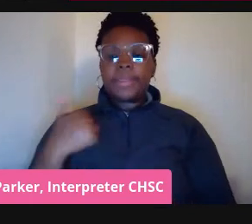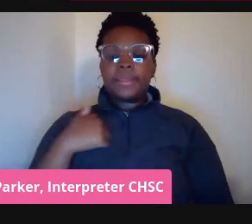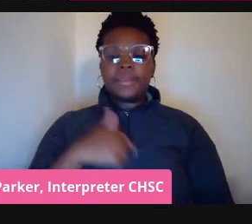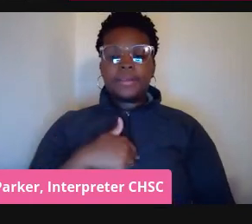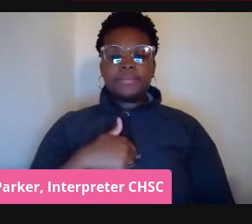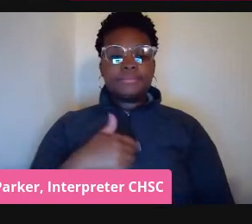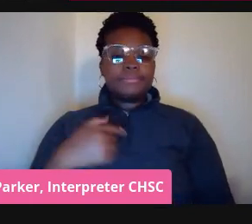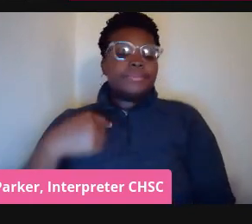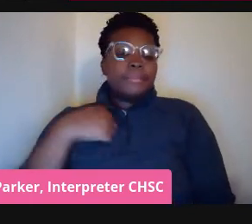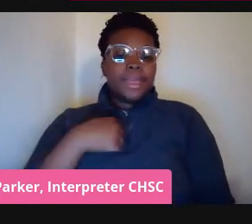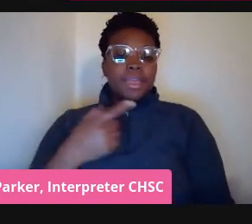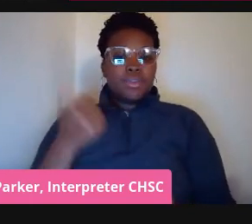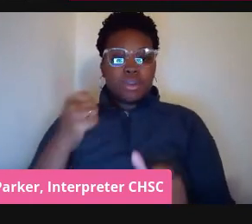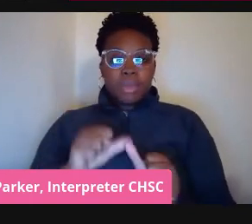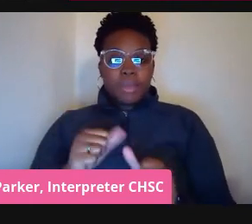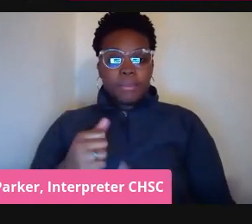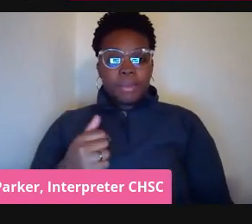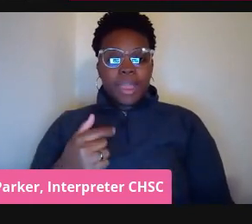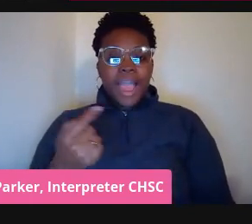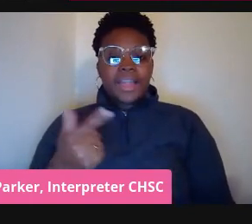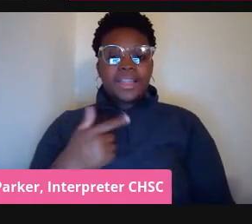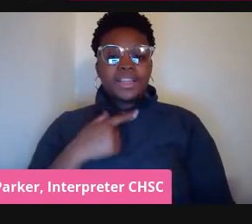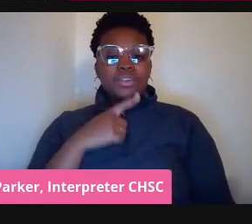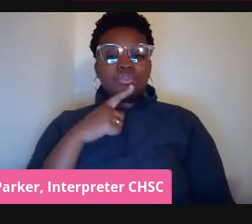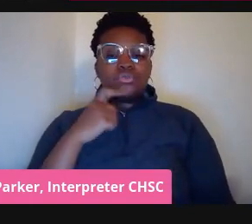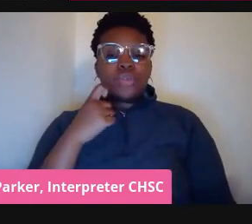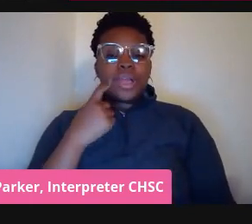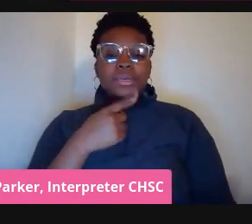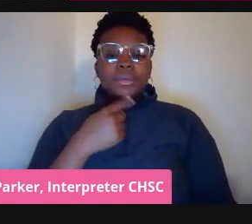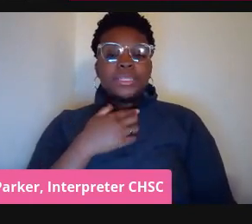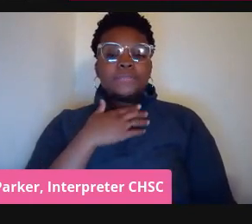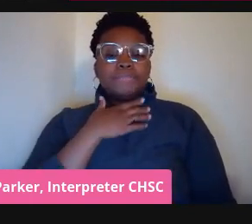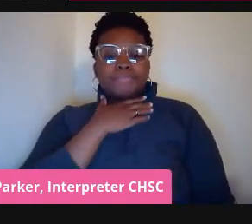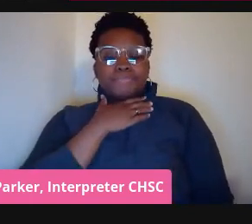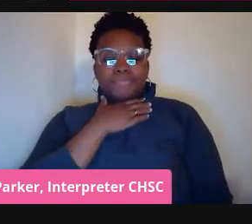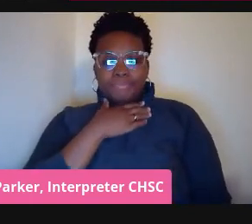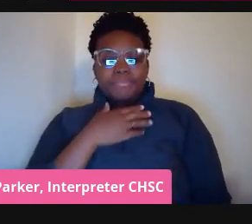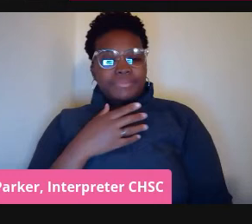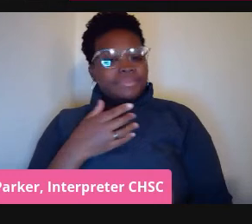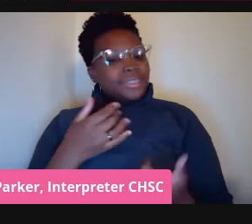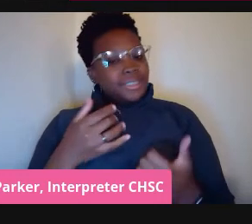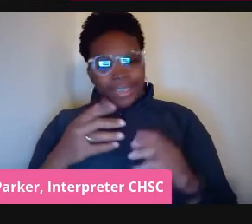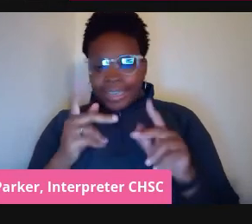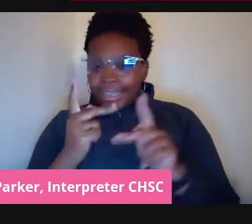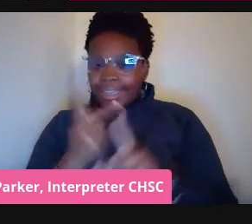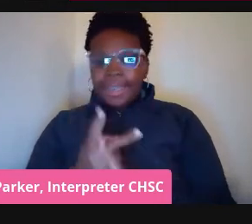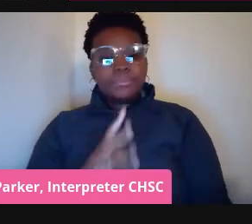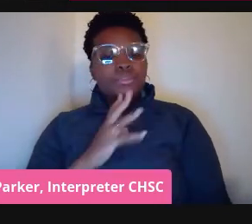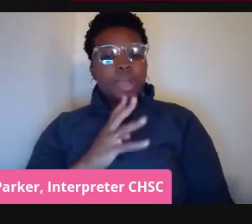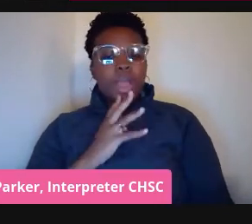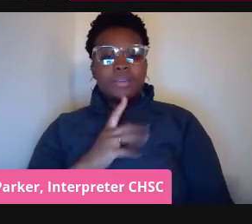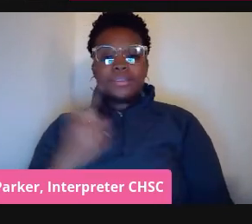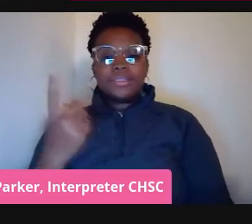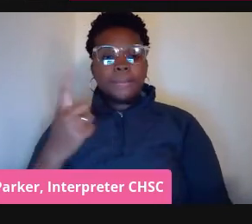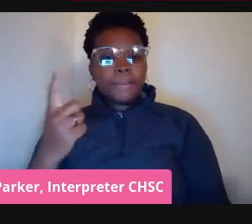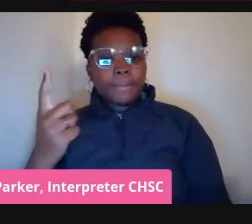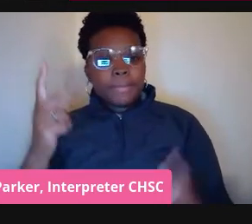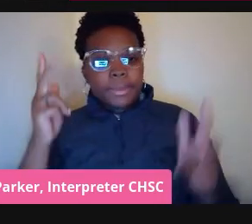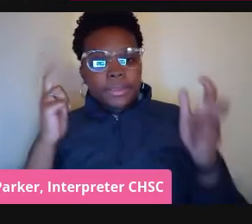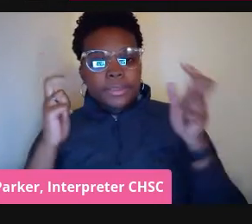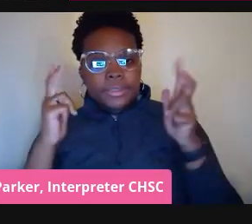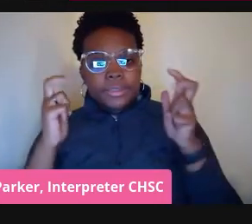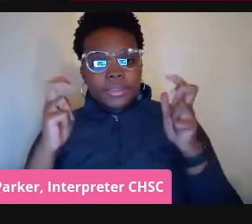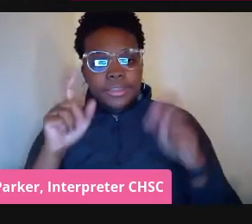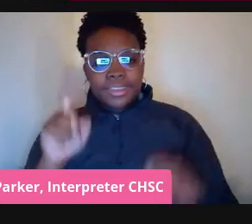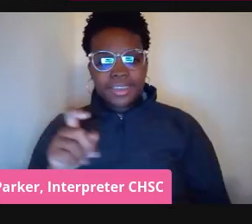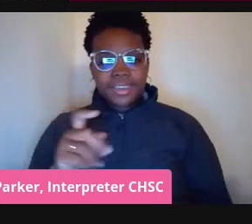getting a little hoarse, to keep talking. There's someone listening. There's someone listening to you that needs to hear your story. There's someone that